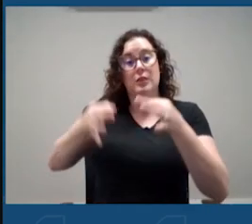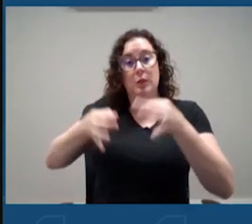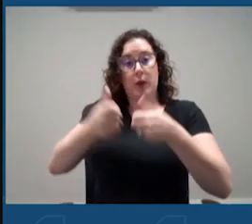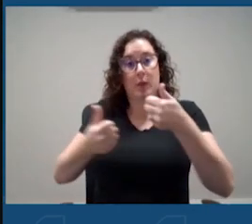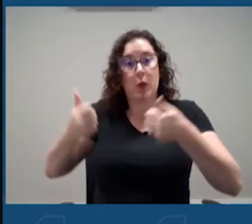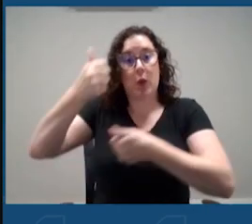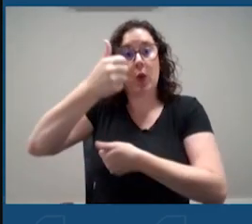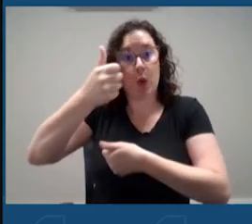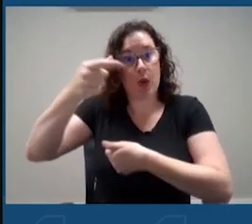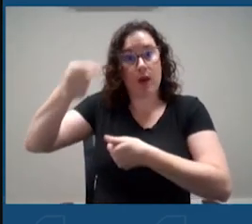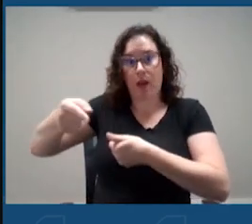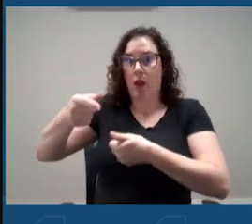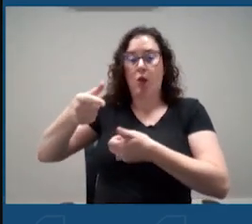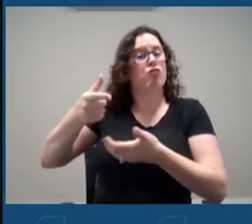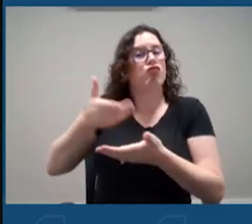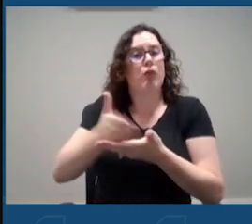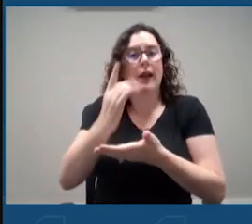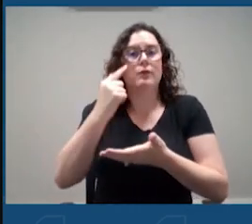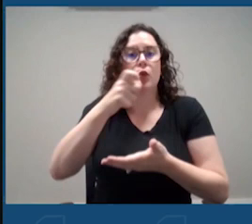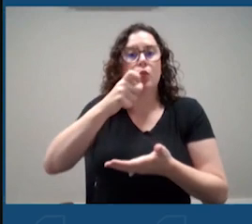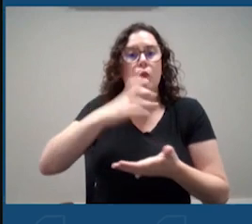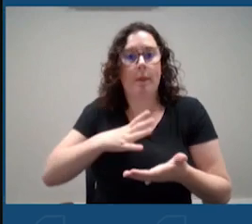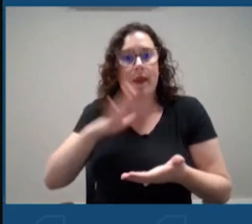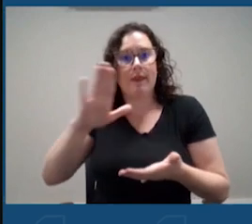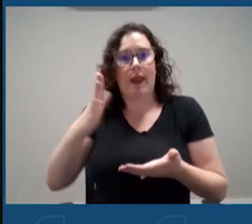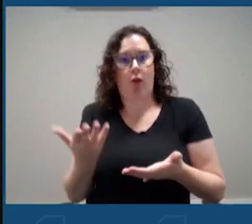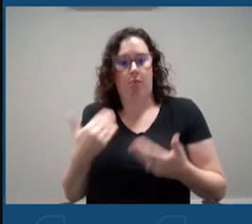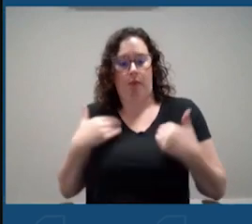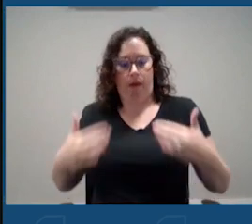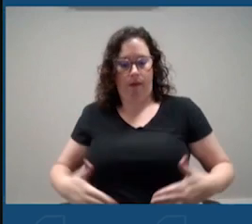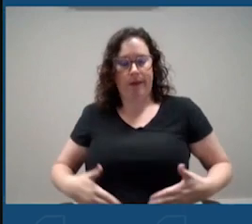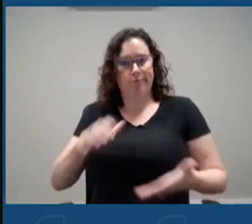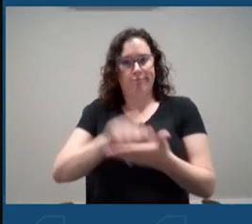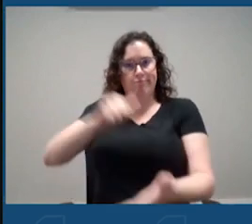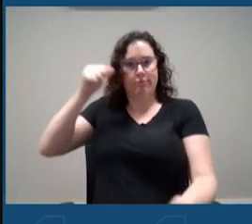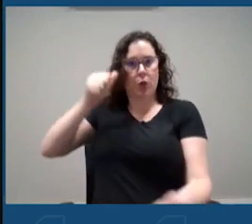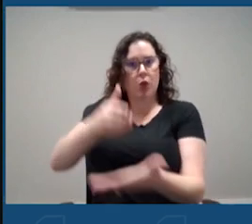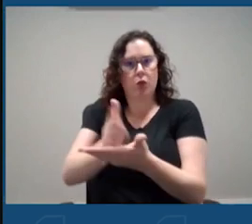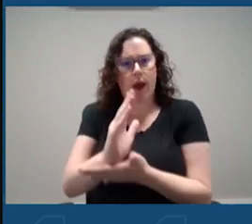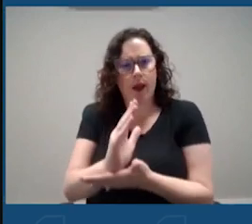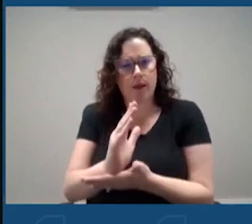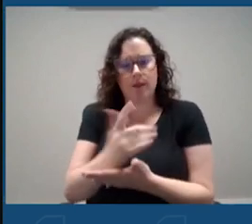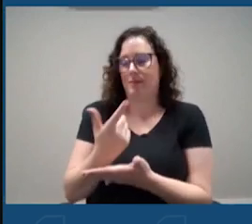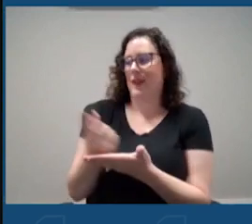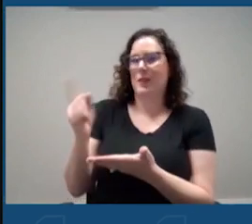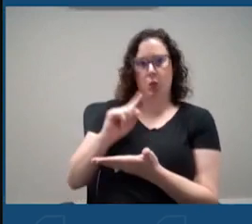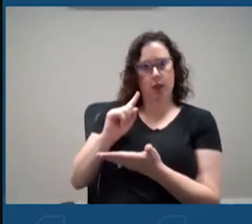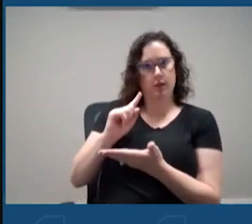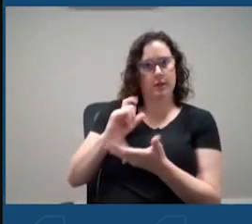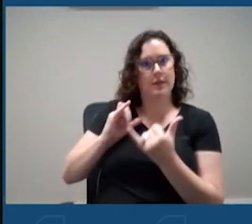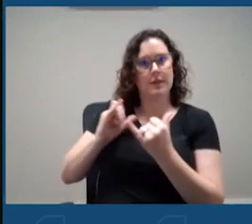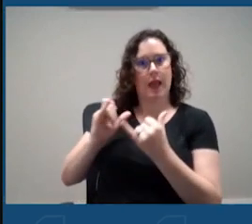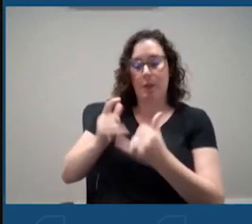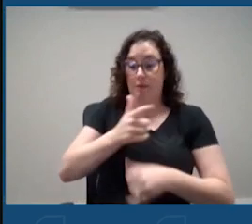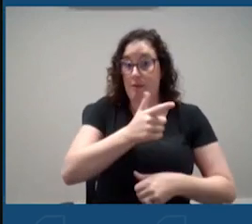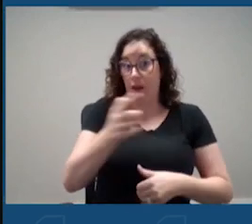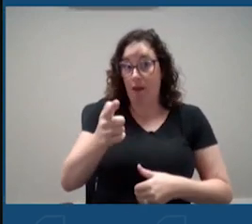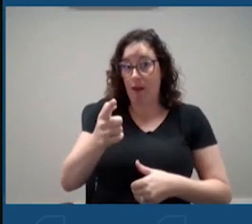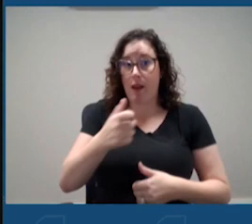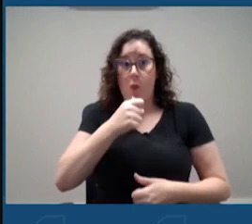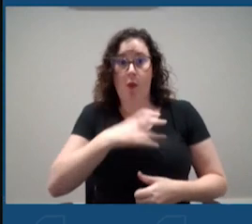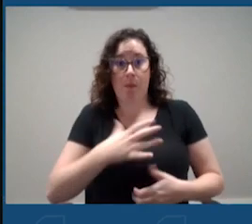about their own bodies. That was last week as well. So we've had the guns, control of our own bodies, liberty I call